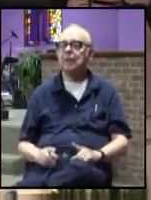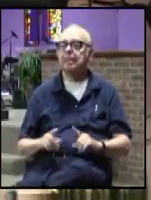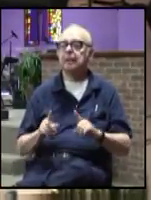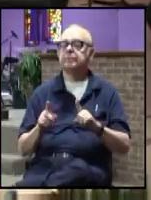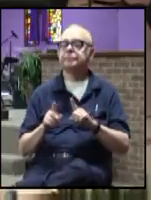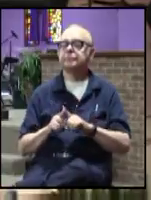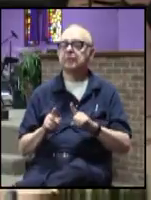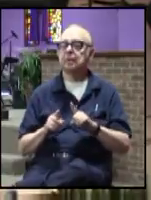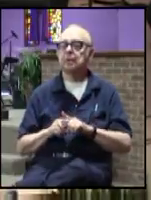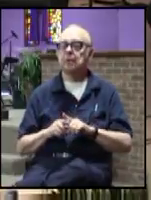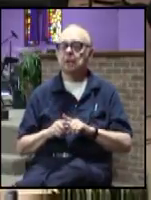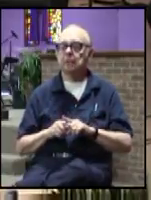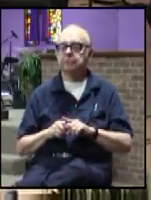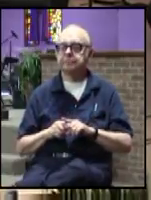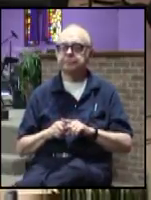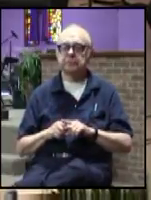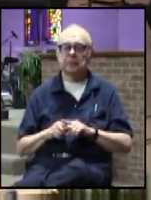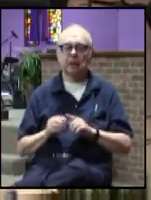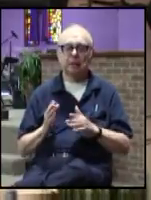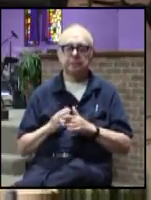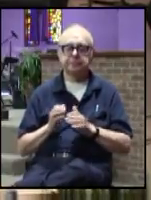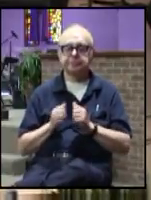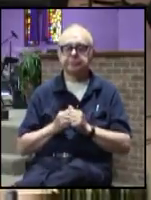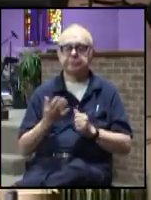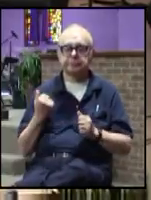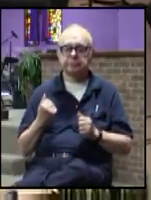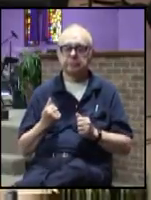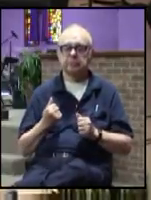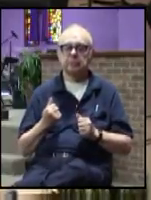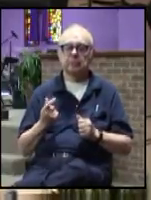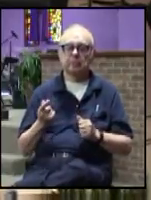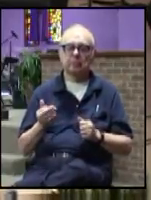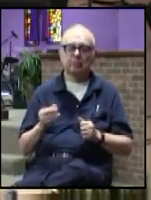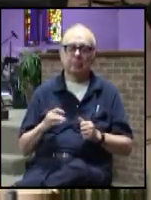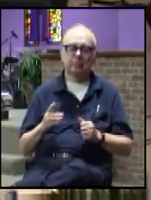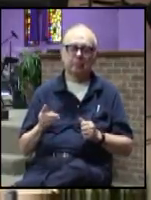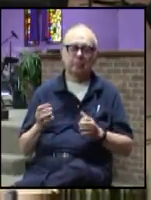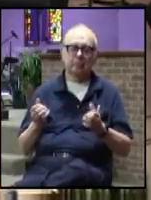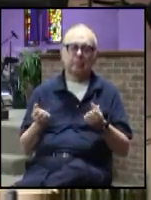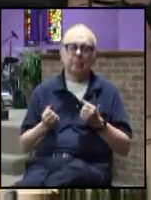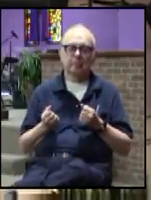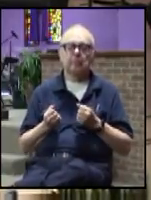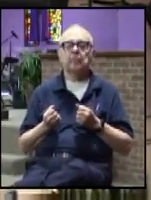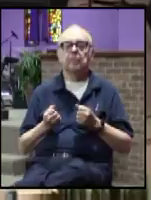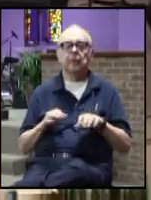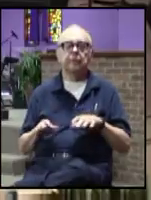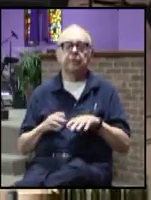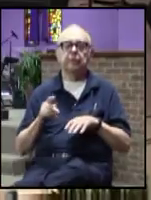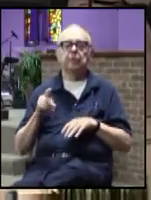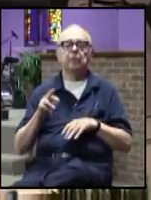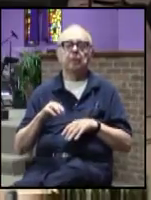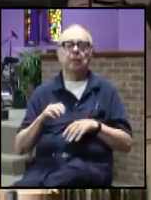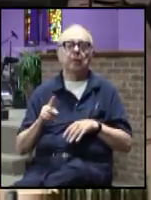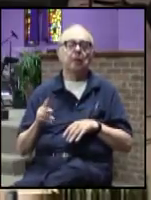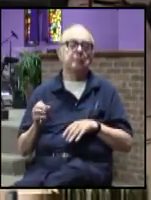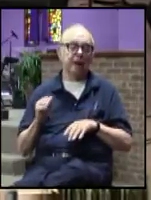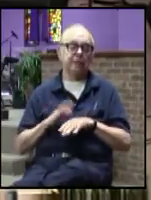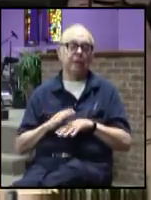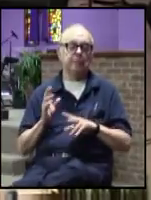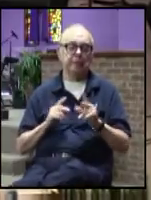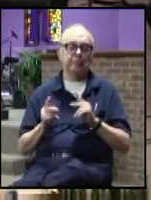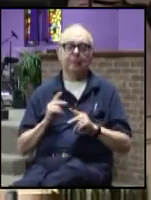But it was like, I think I shared this with you. Linda has decided that she loves to prank me,